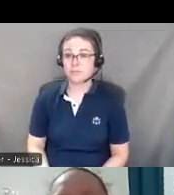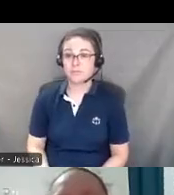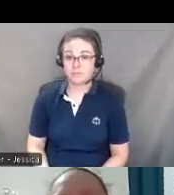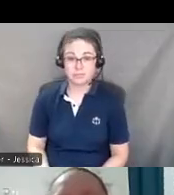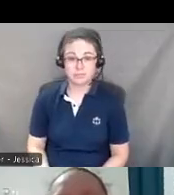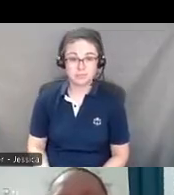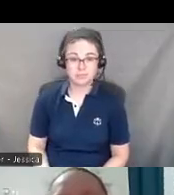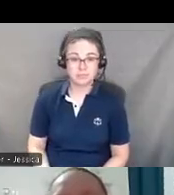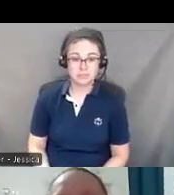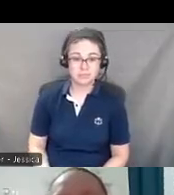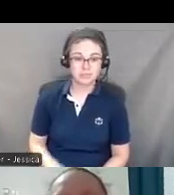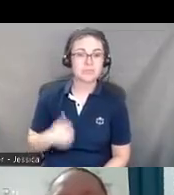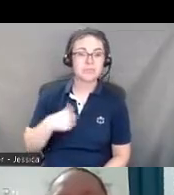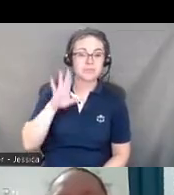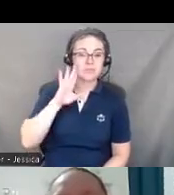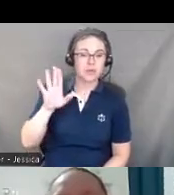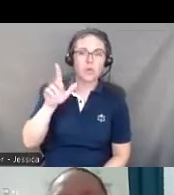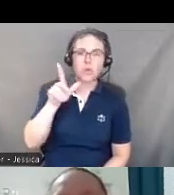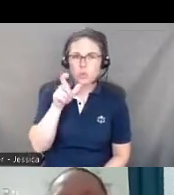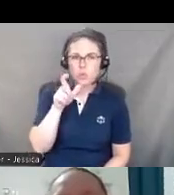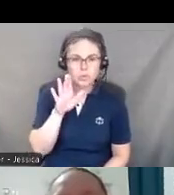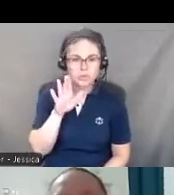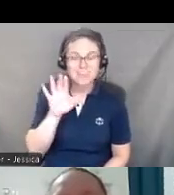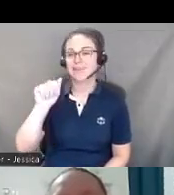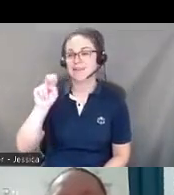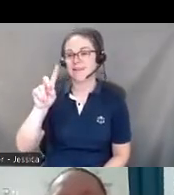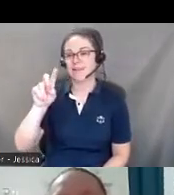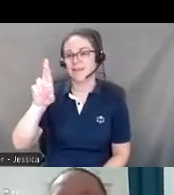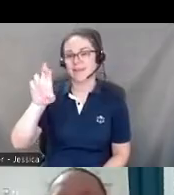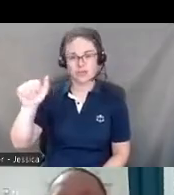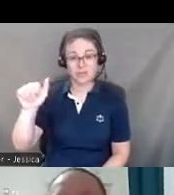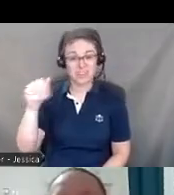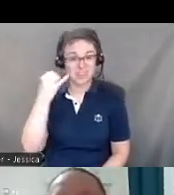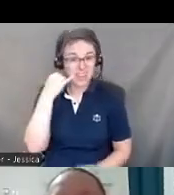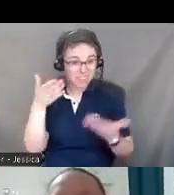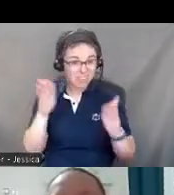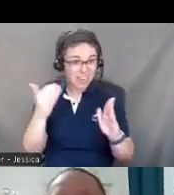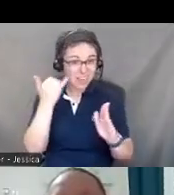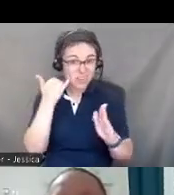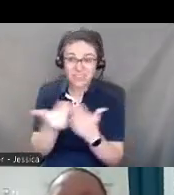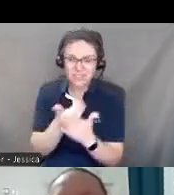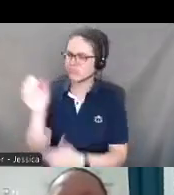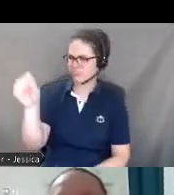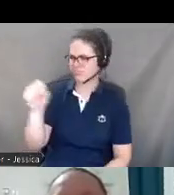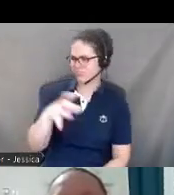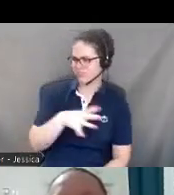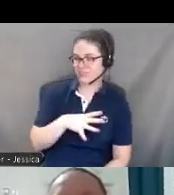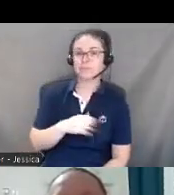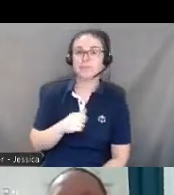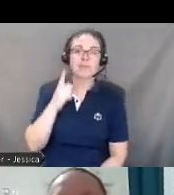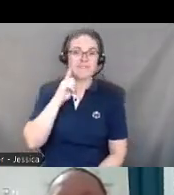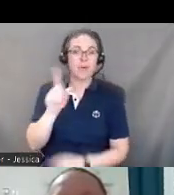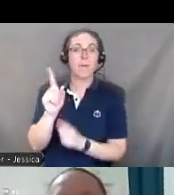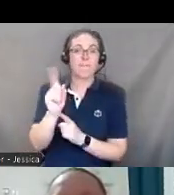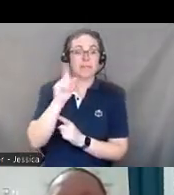it. Who is that? Andrea. Am I allowed to if I knew? Of course you are. I just, for the minutes for